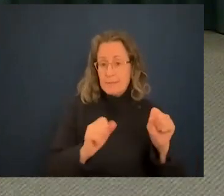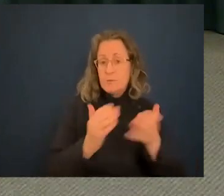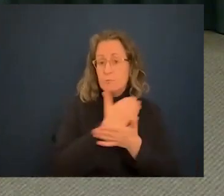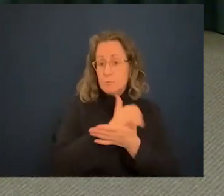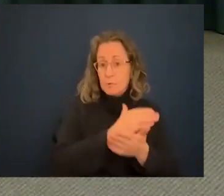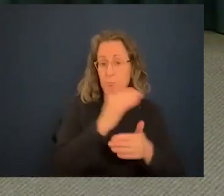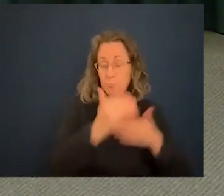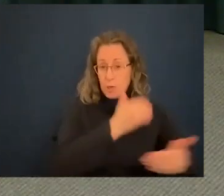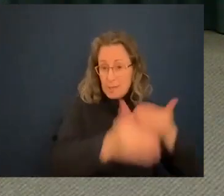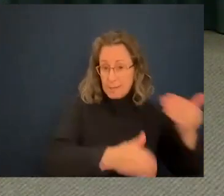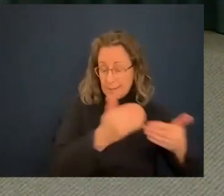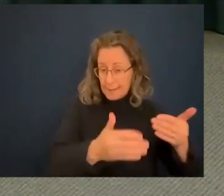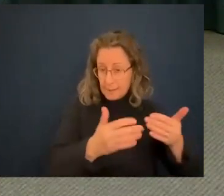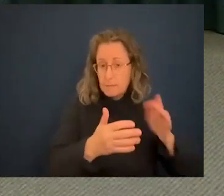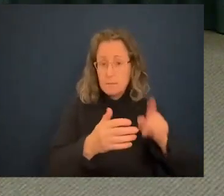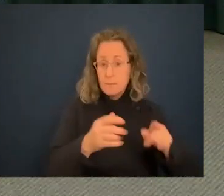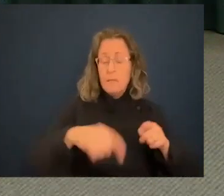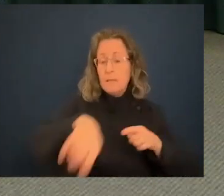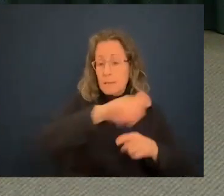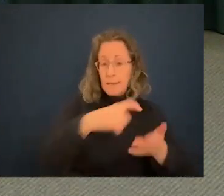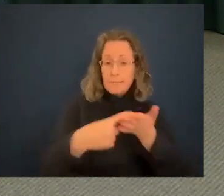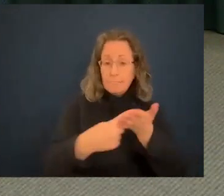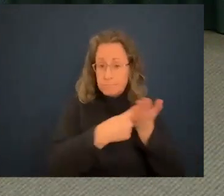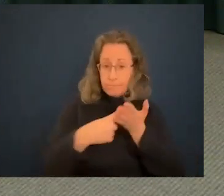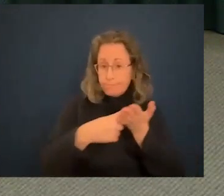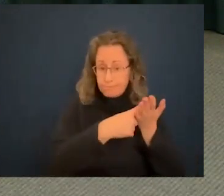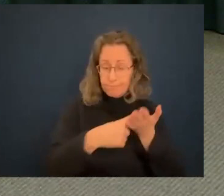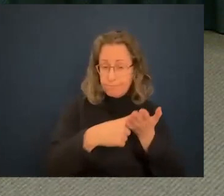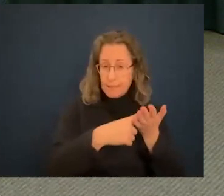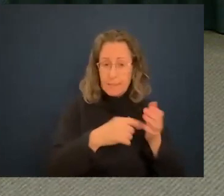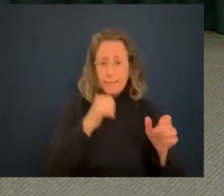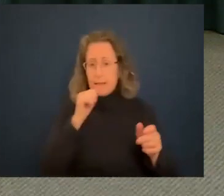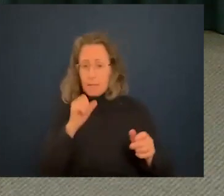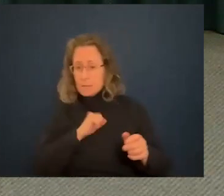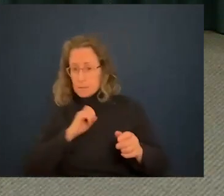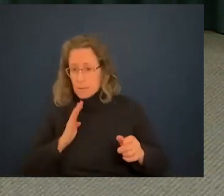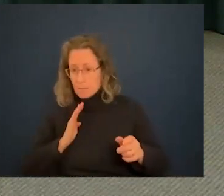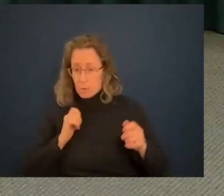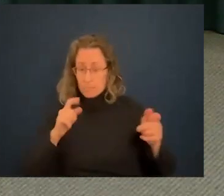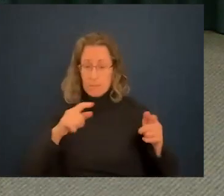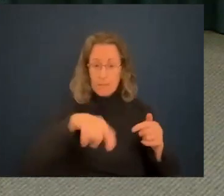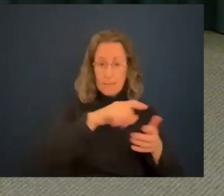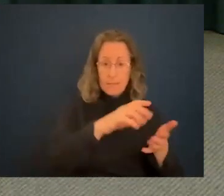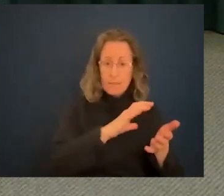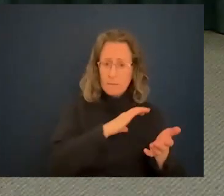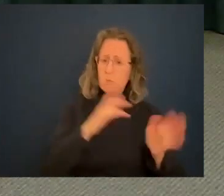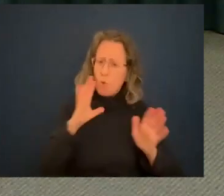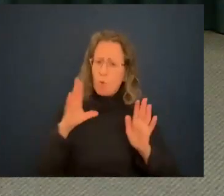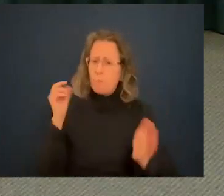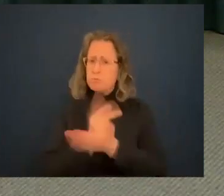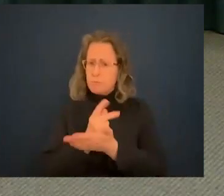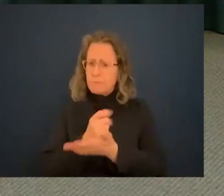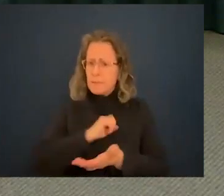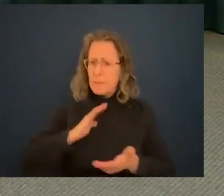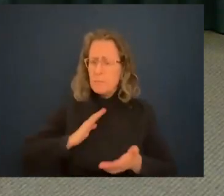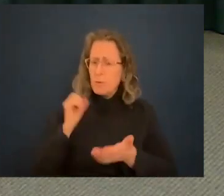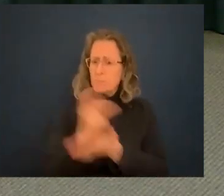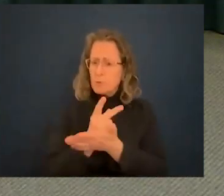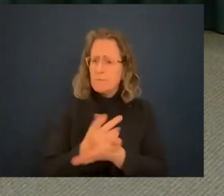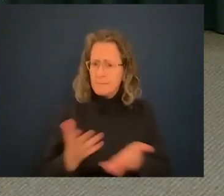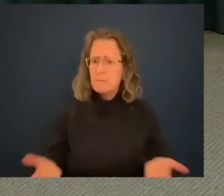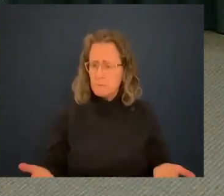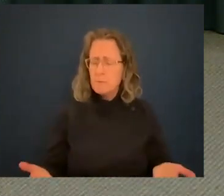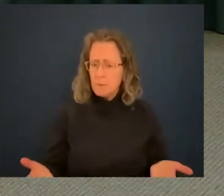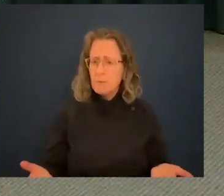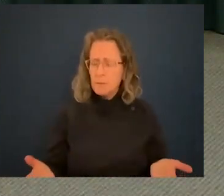that was like considered by that committee not by this group of people no it was a group I asked Emily oh